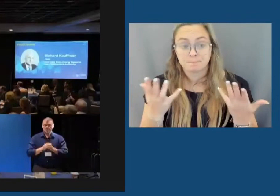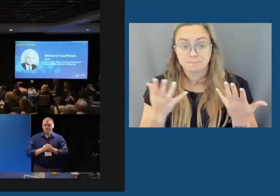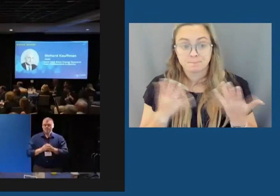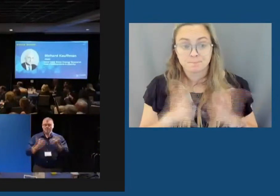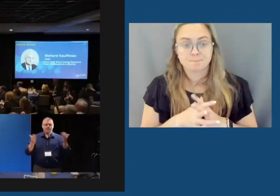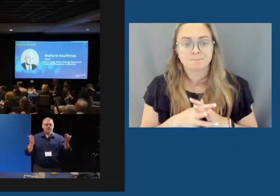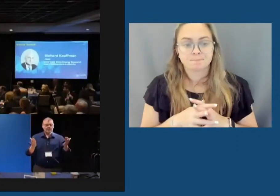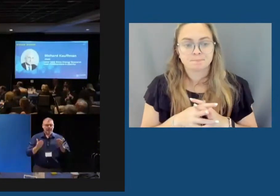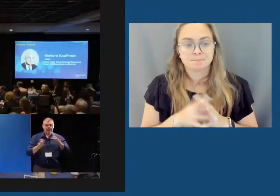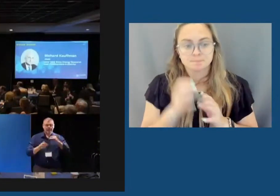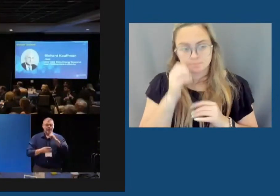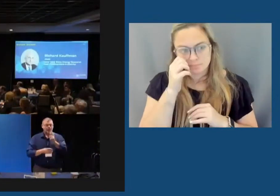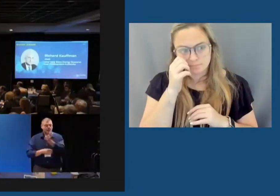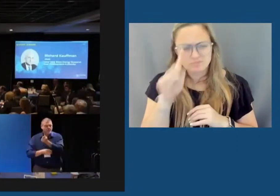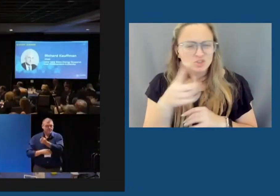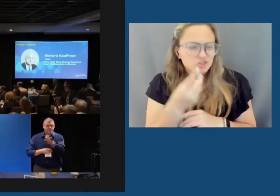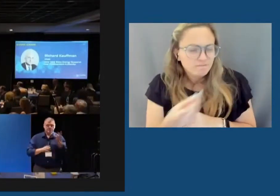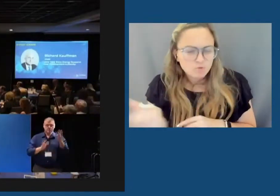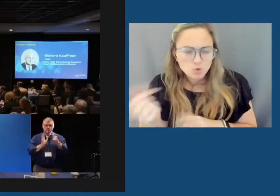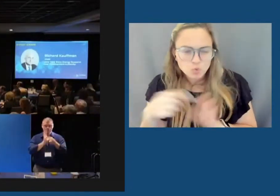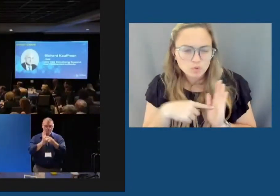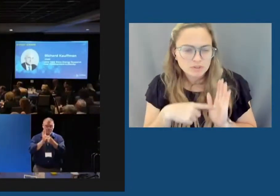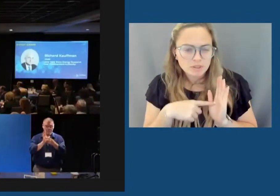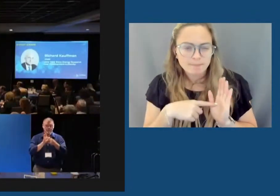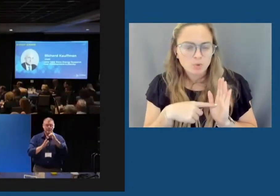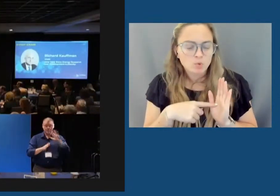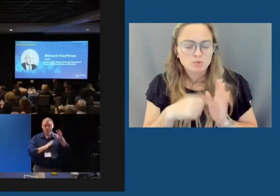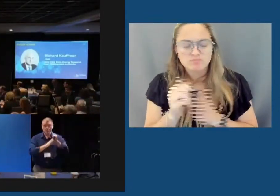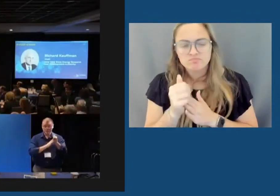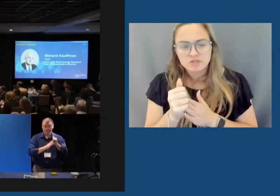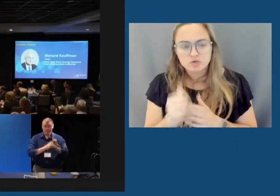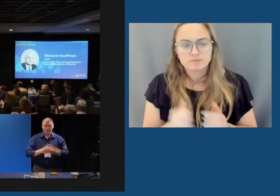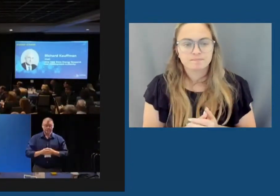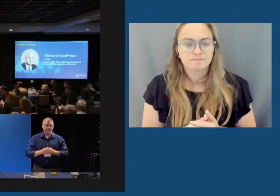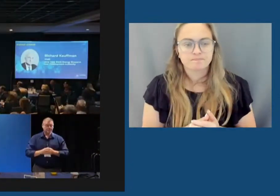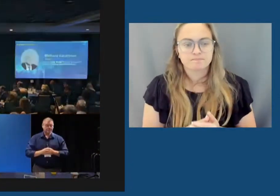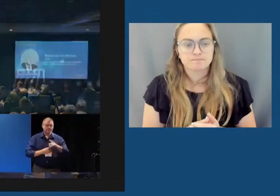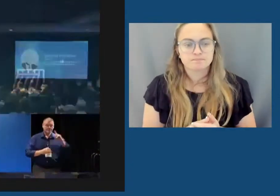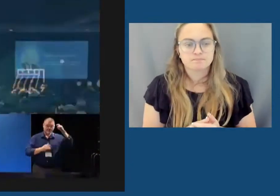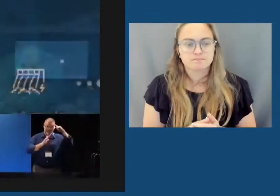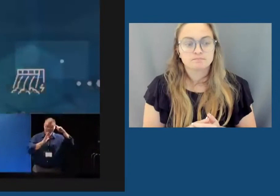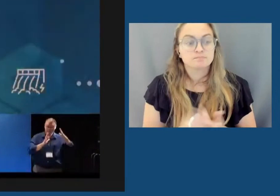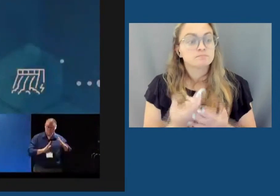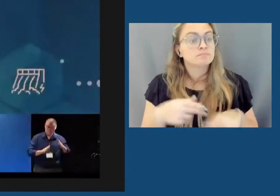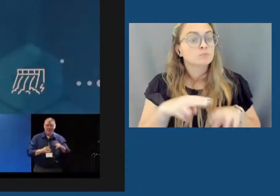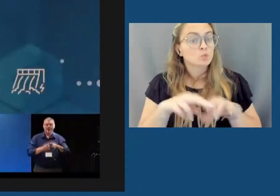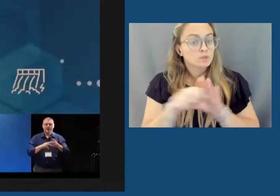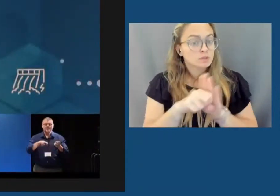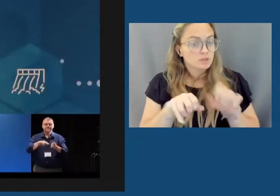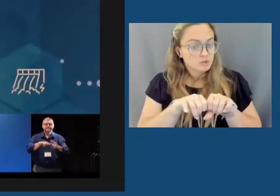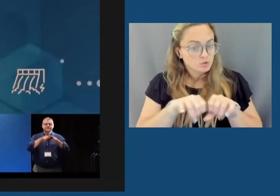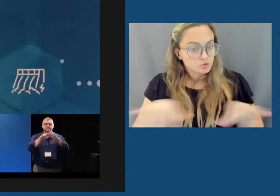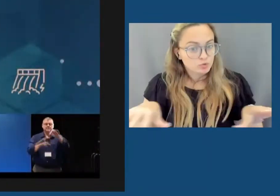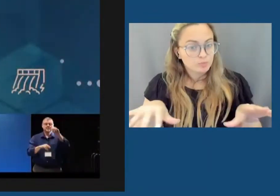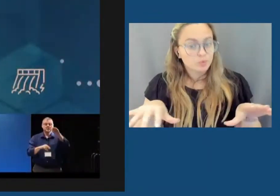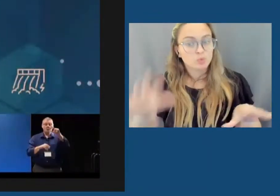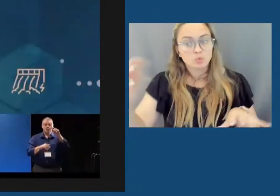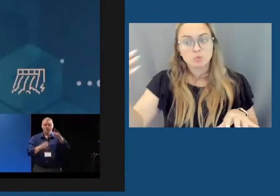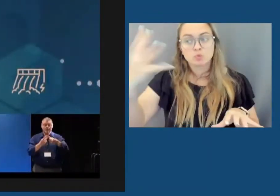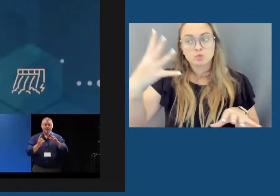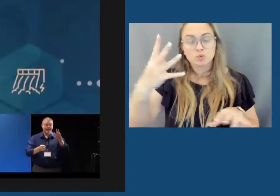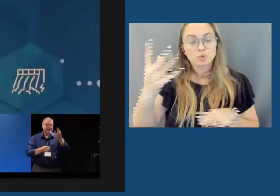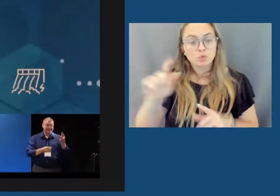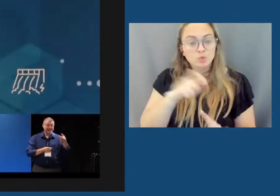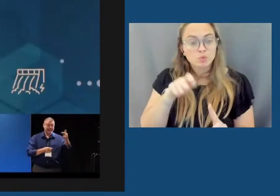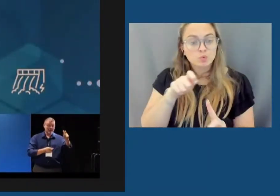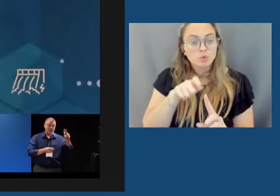are just a few examples of her leadership. Increasing the state's distributed solar target from 6 gigawatts